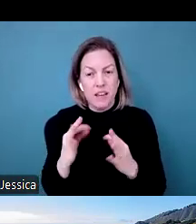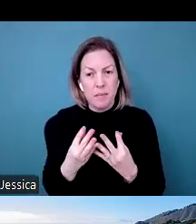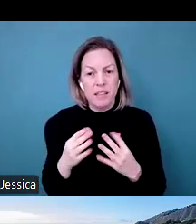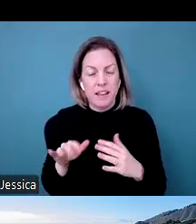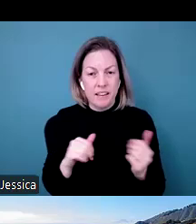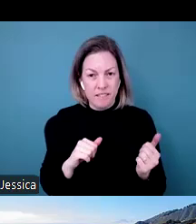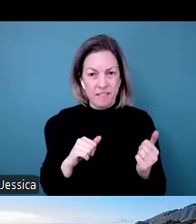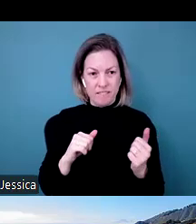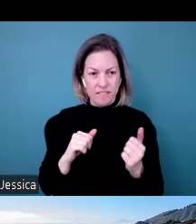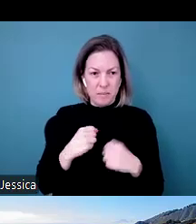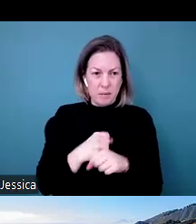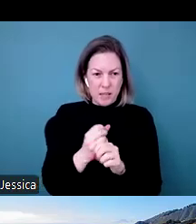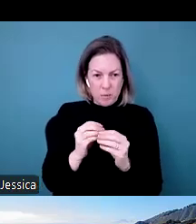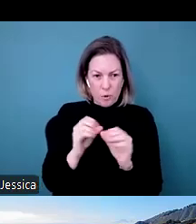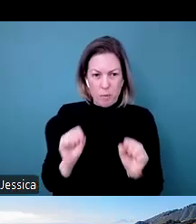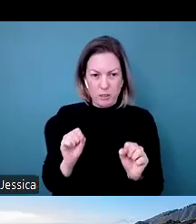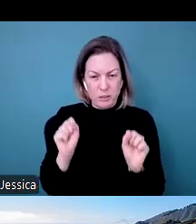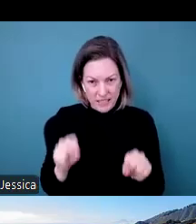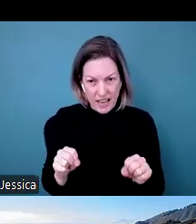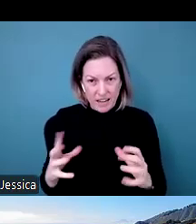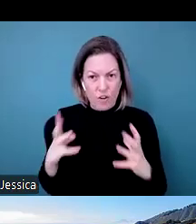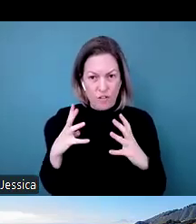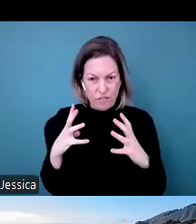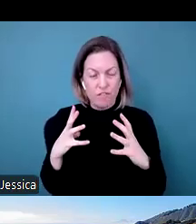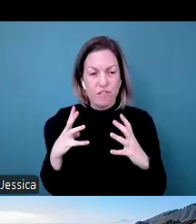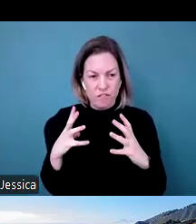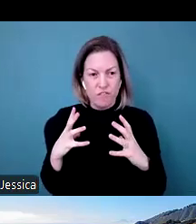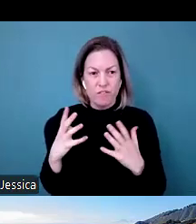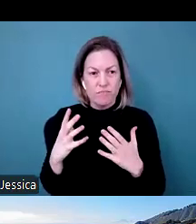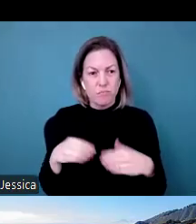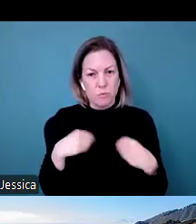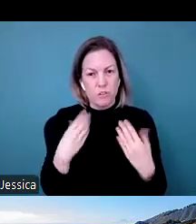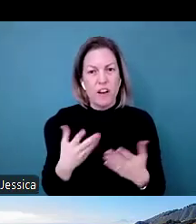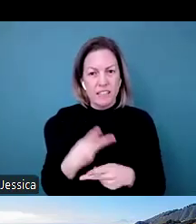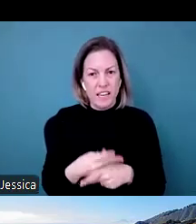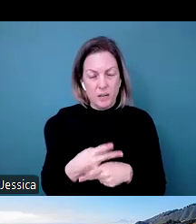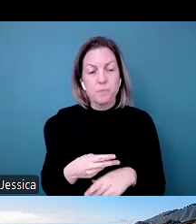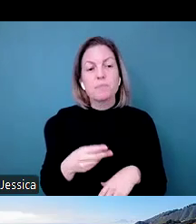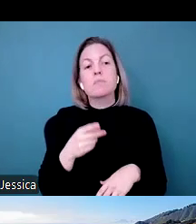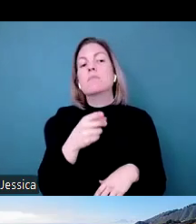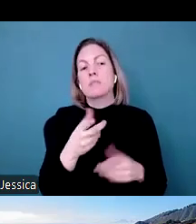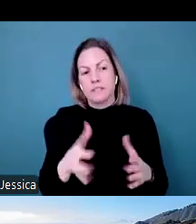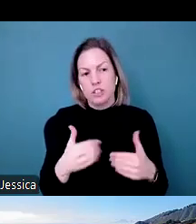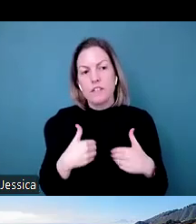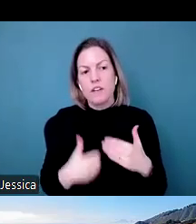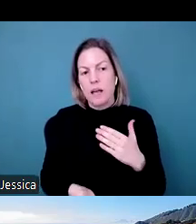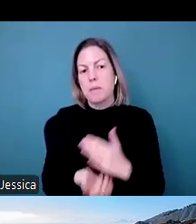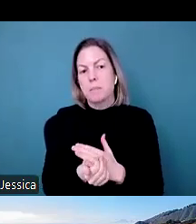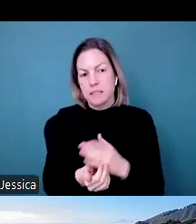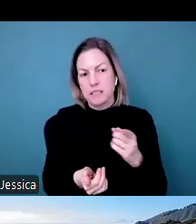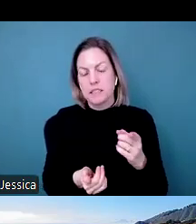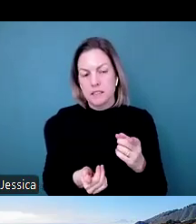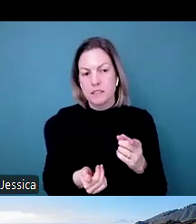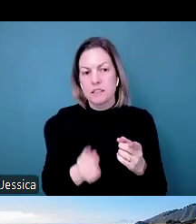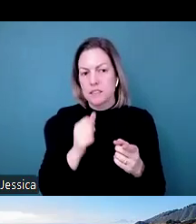make it more possible for them to take time off from work to provide that care when it's needed. Now, there were amendments to this bill, which mean that it does not